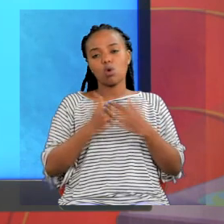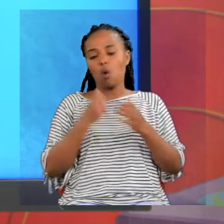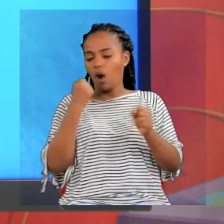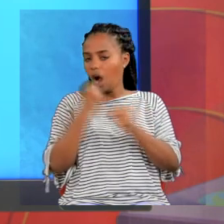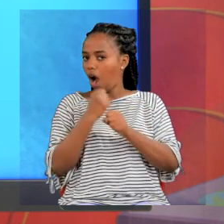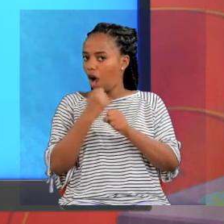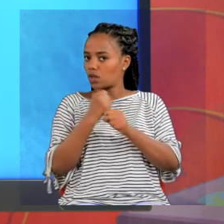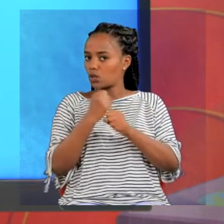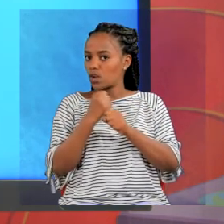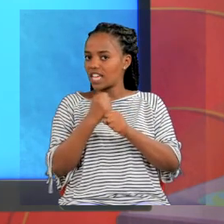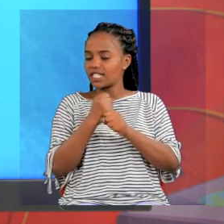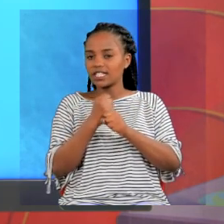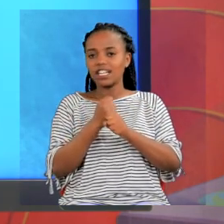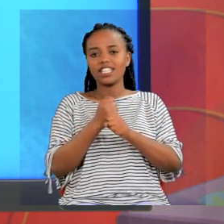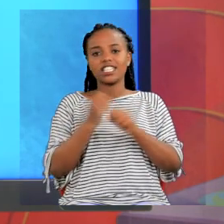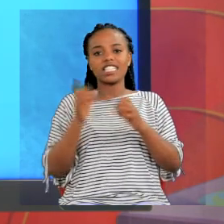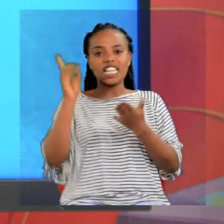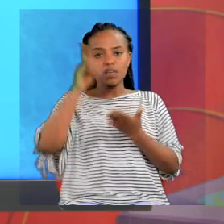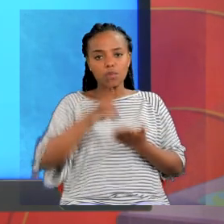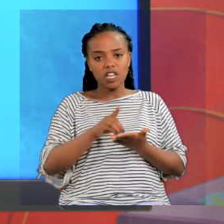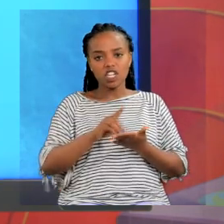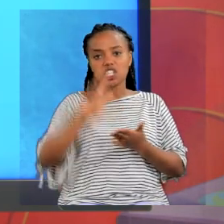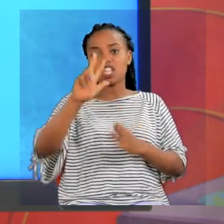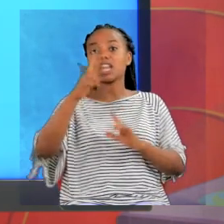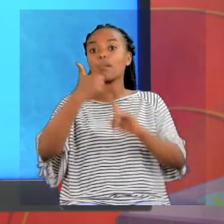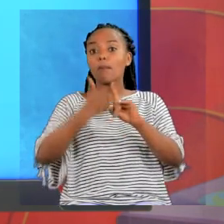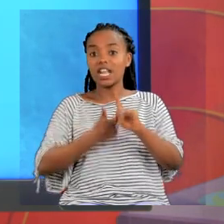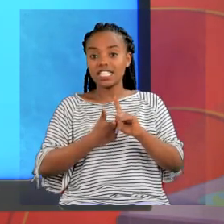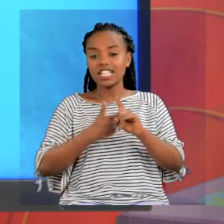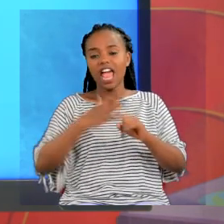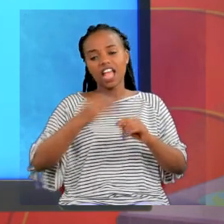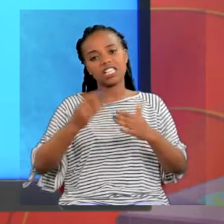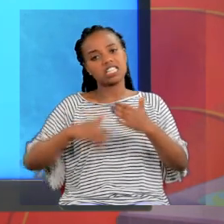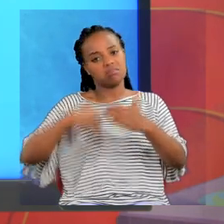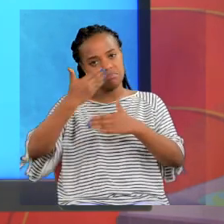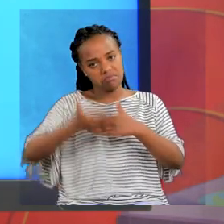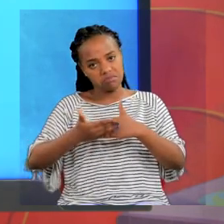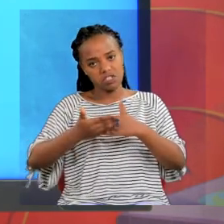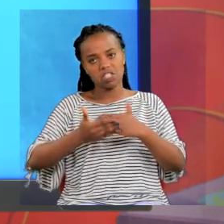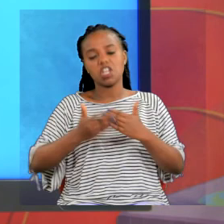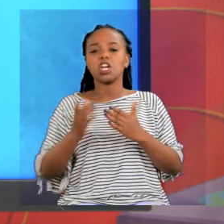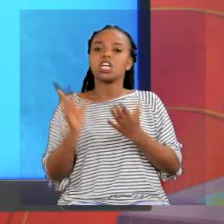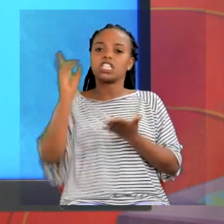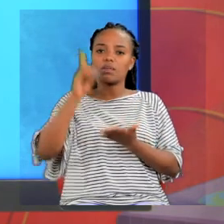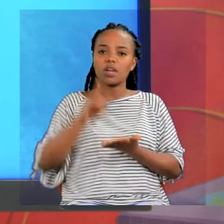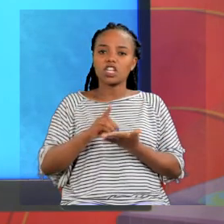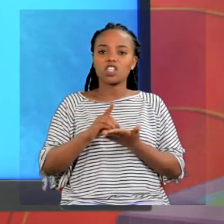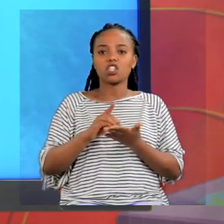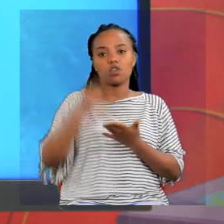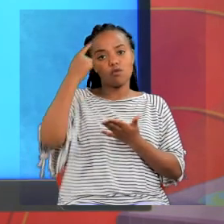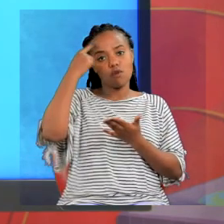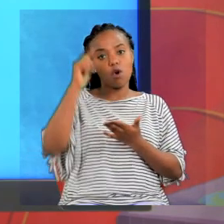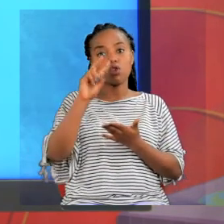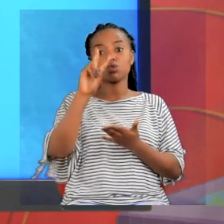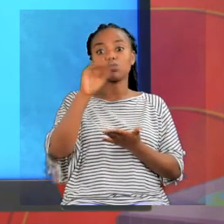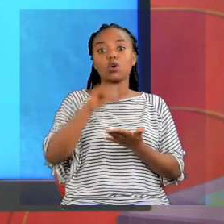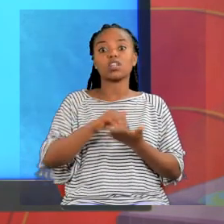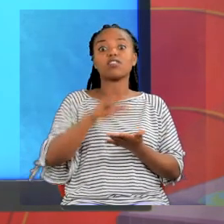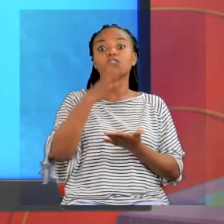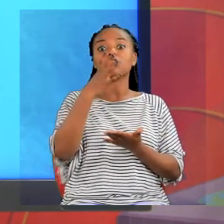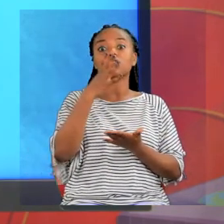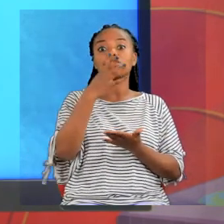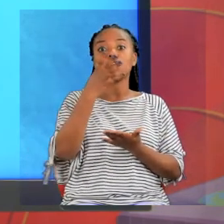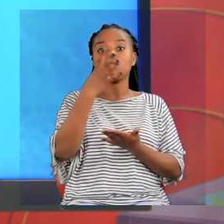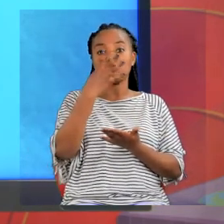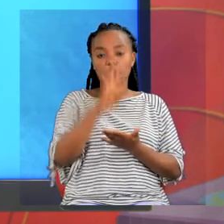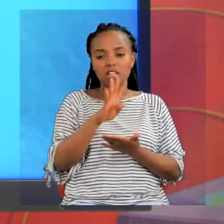calculate the depreciation for these 3 months, and next to that the depreciation will be for 2014,